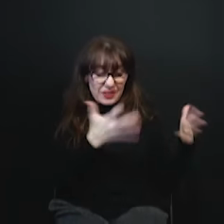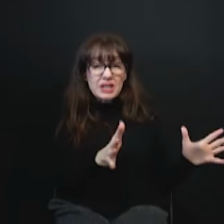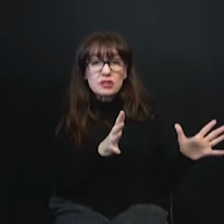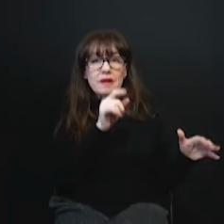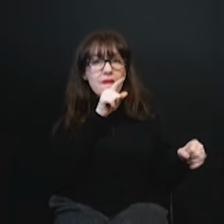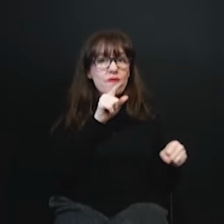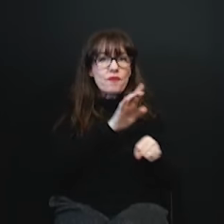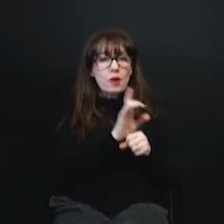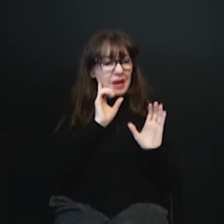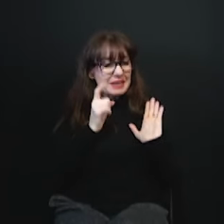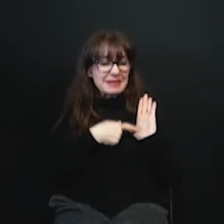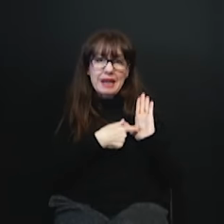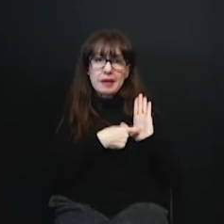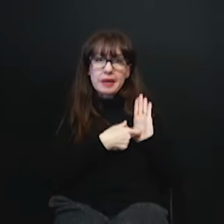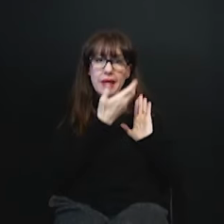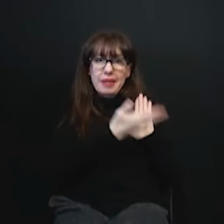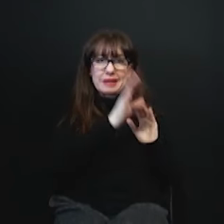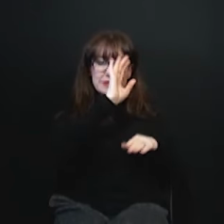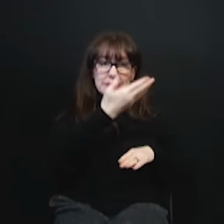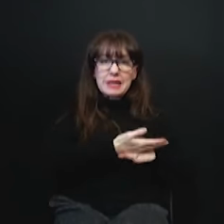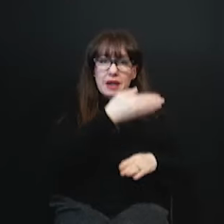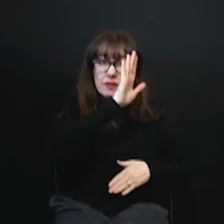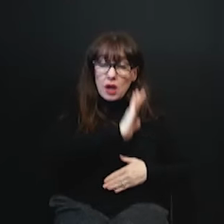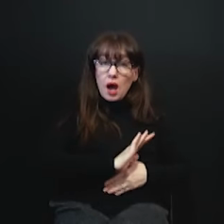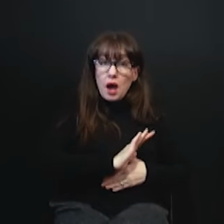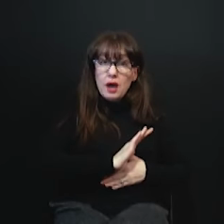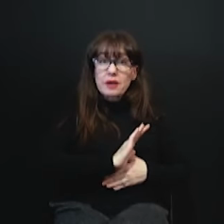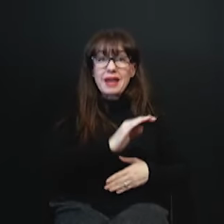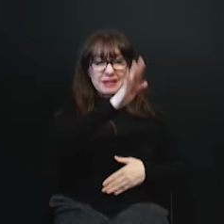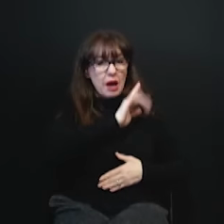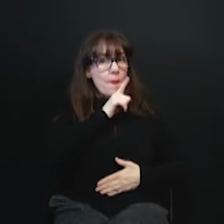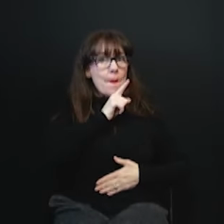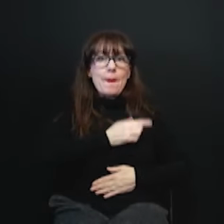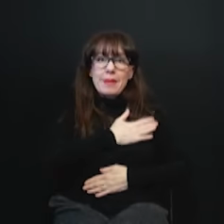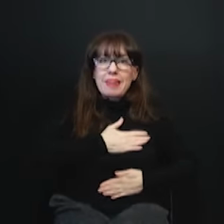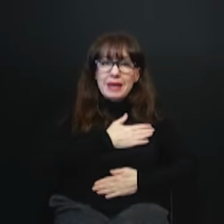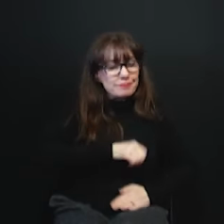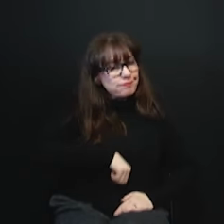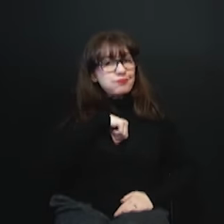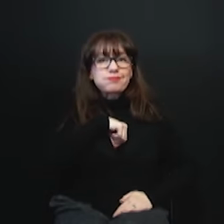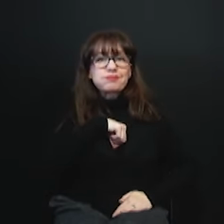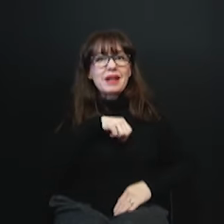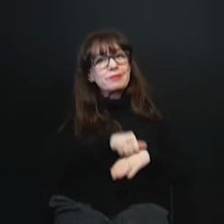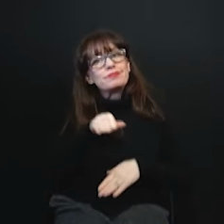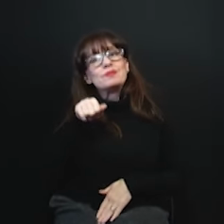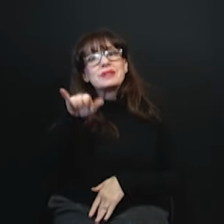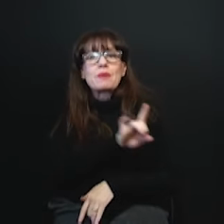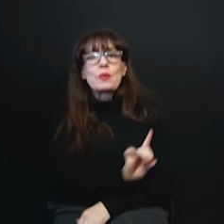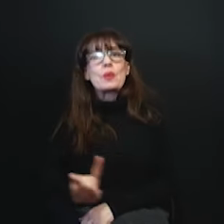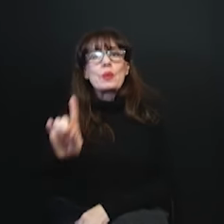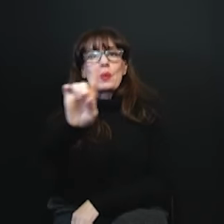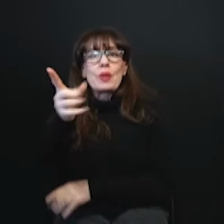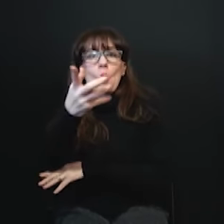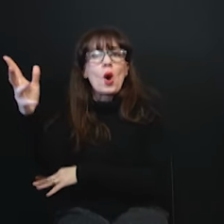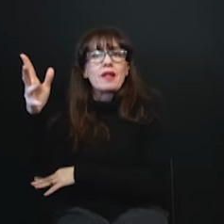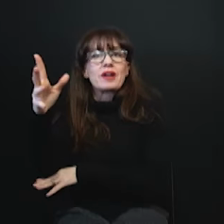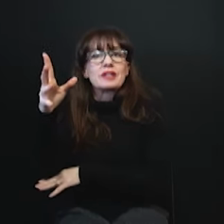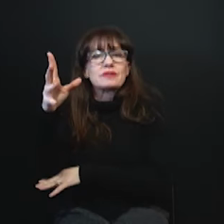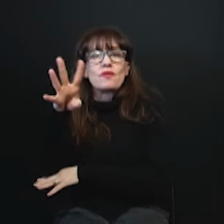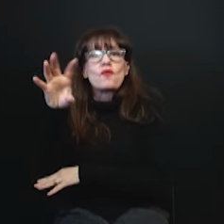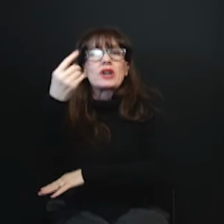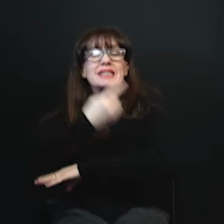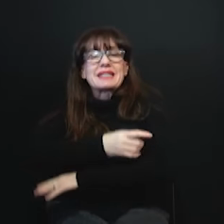affirmed in his identity as the Son of God, with whom God is pleased, and he is sent into the wilderness for 40 days of